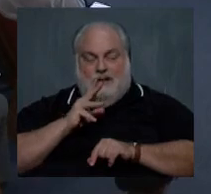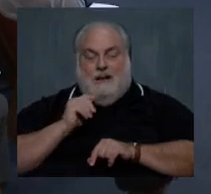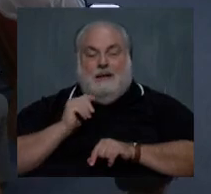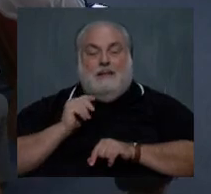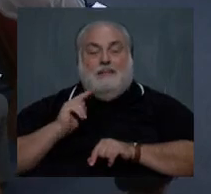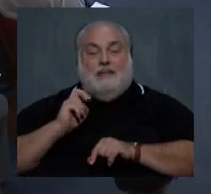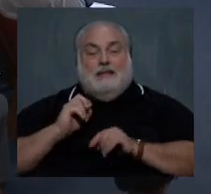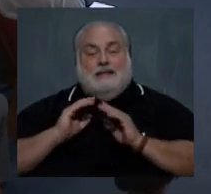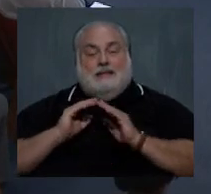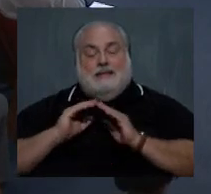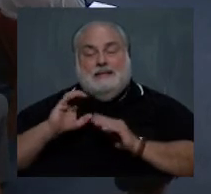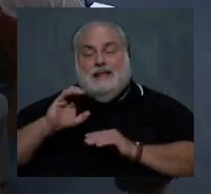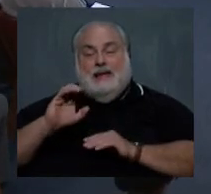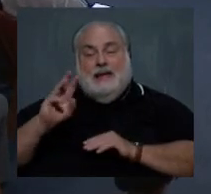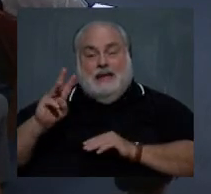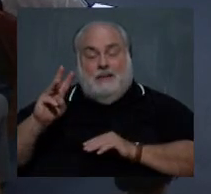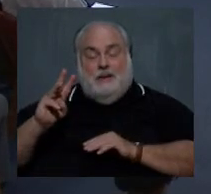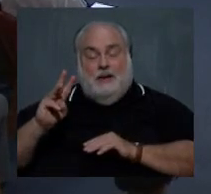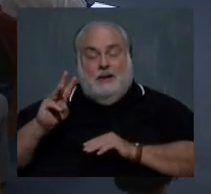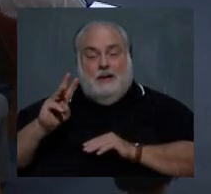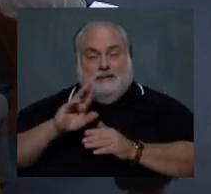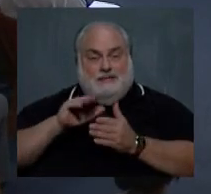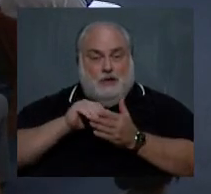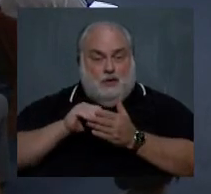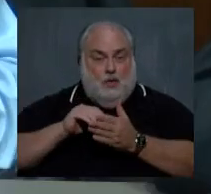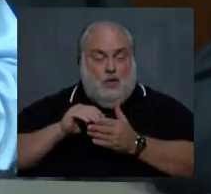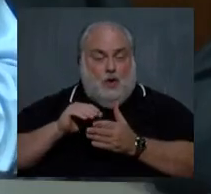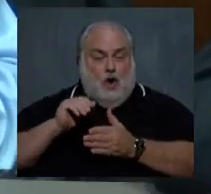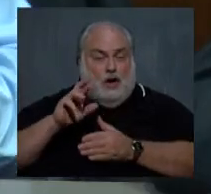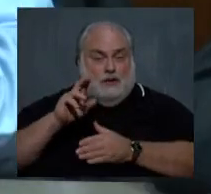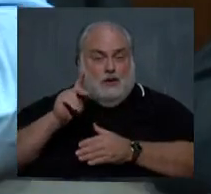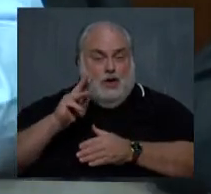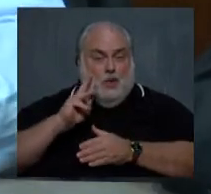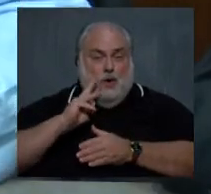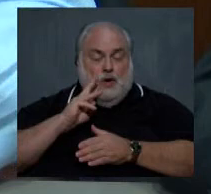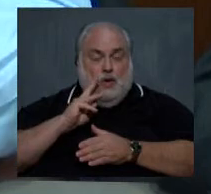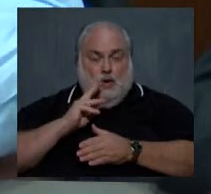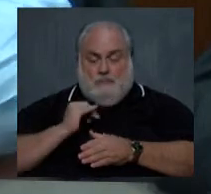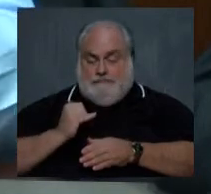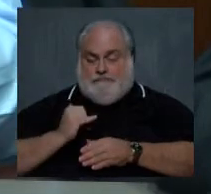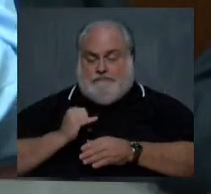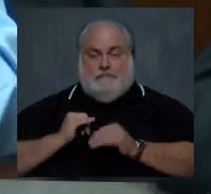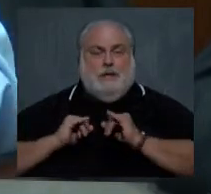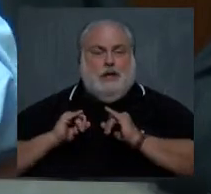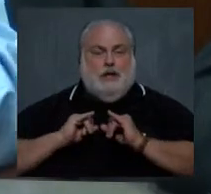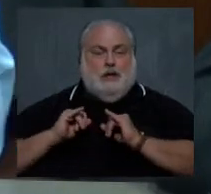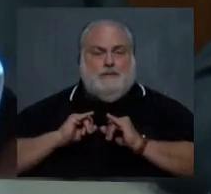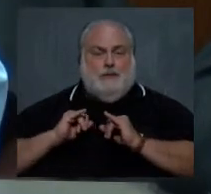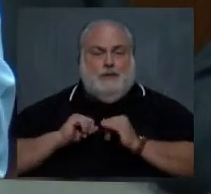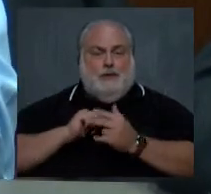The CAW board is actually interviewing 3 individuals